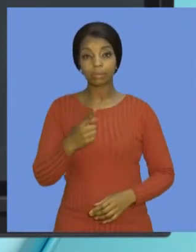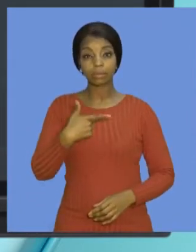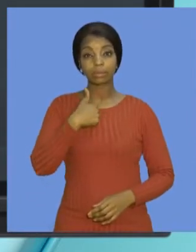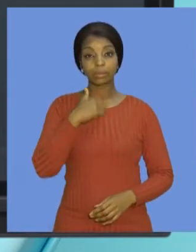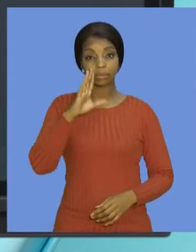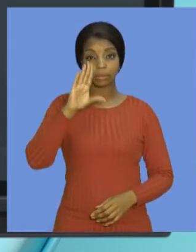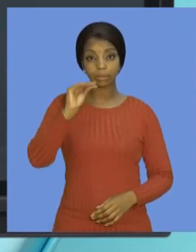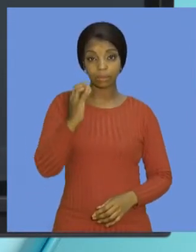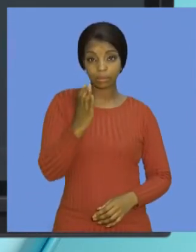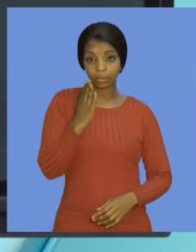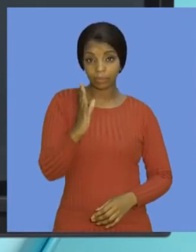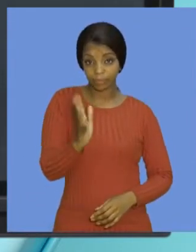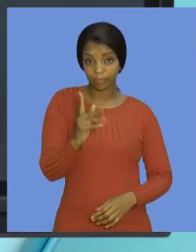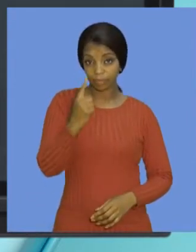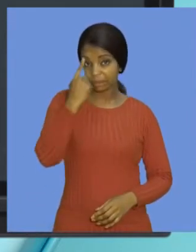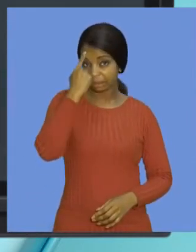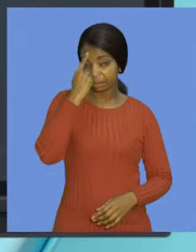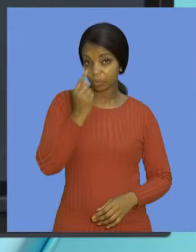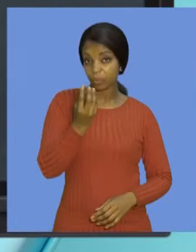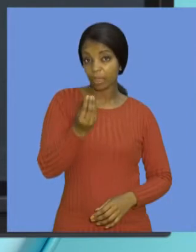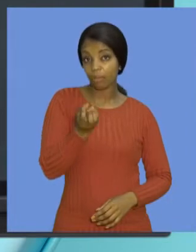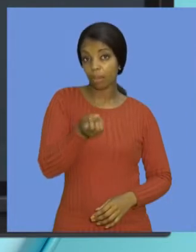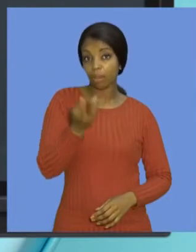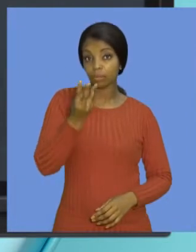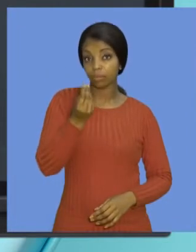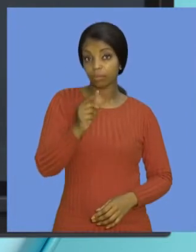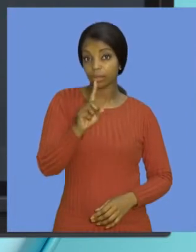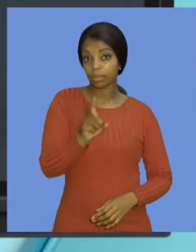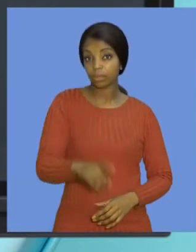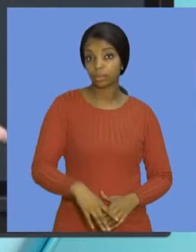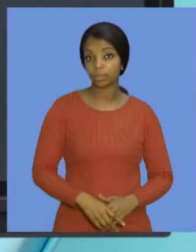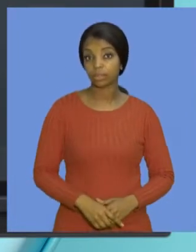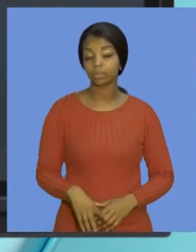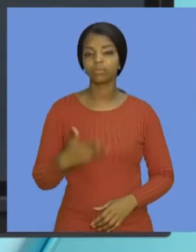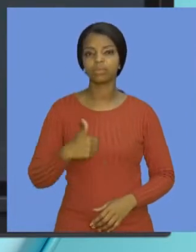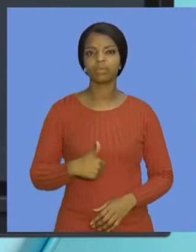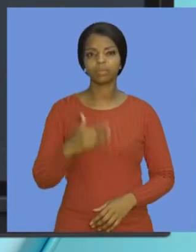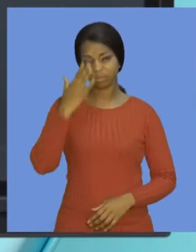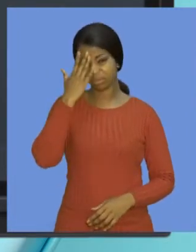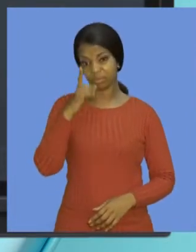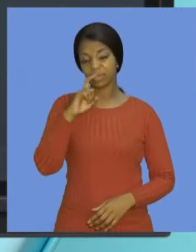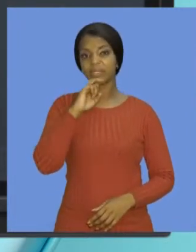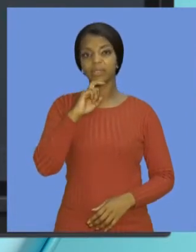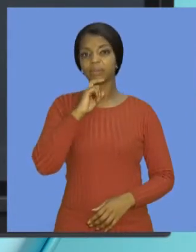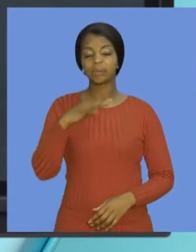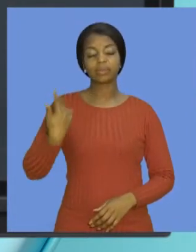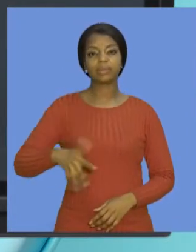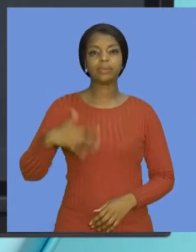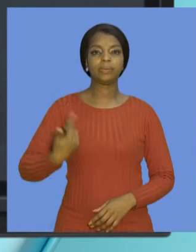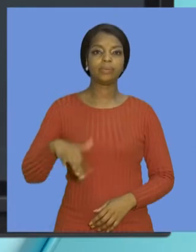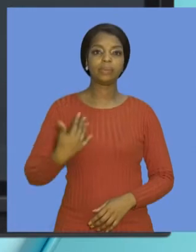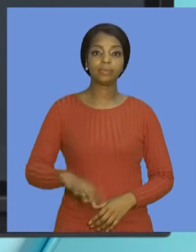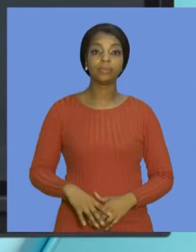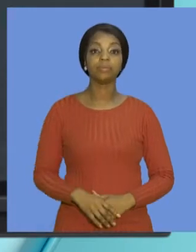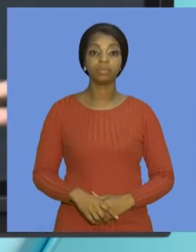about having lots and lots of money? I know I have. So I make my decisions quite wisely at some points,